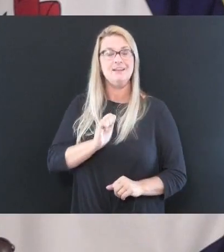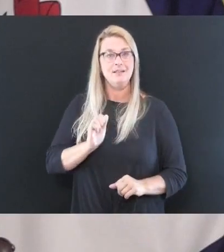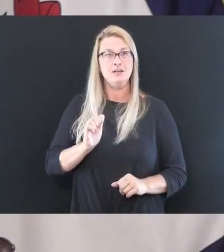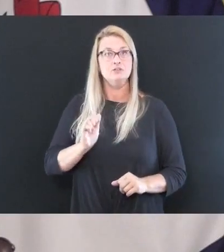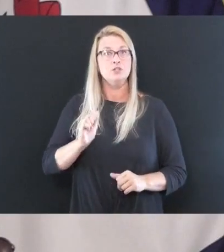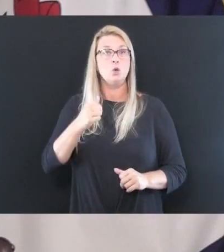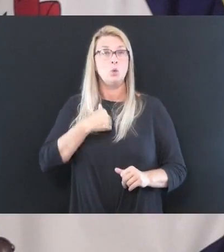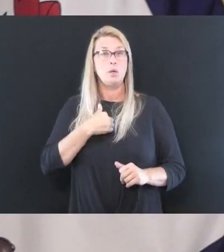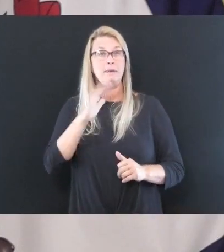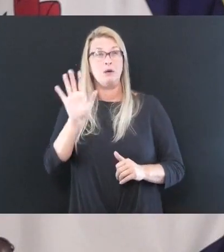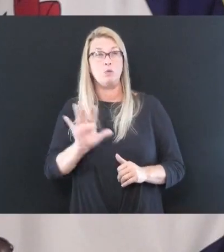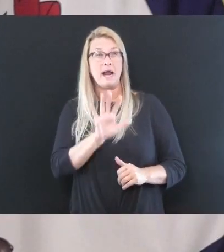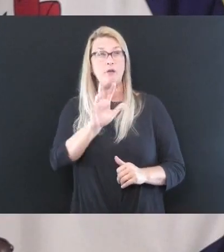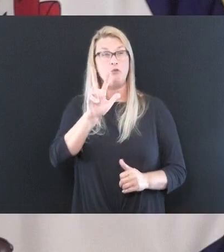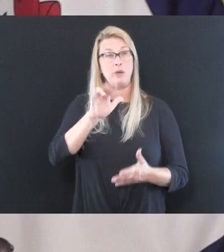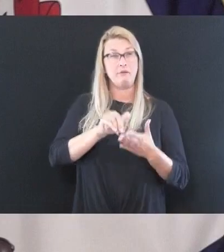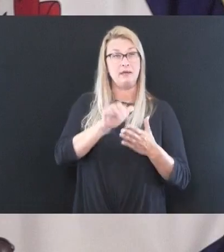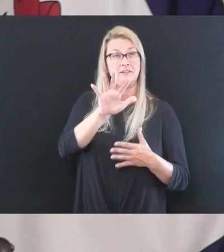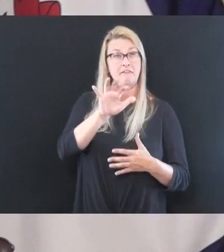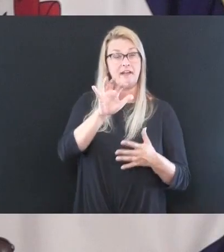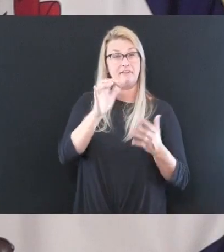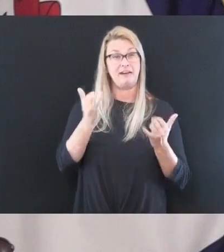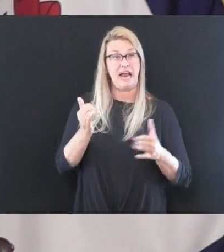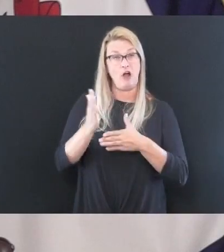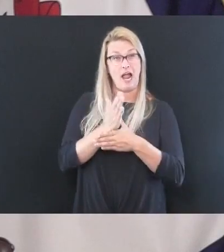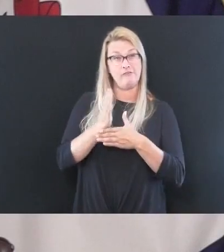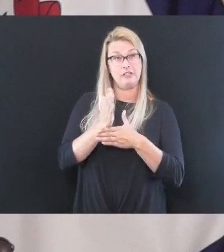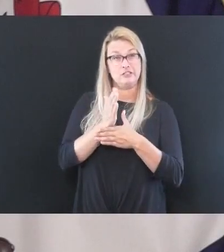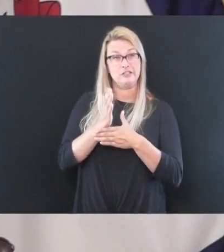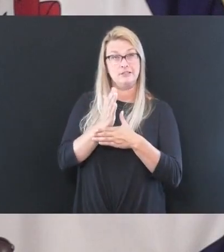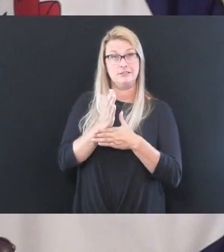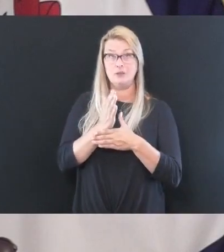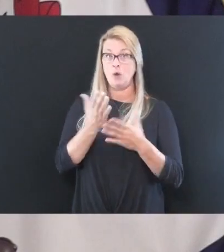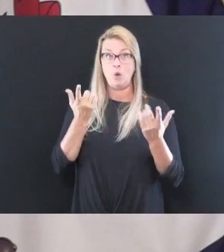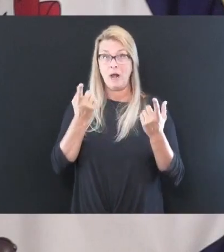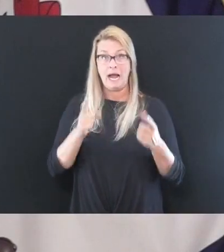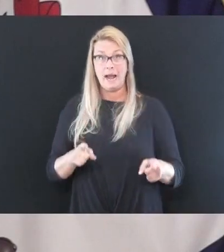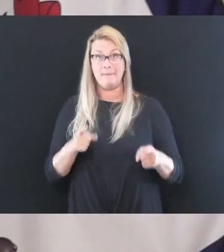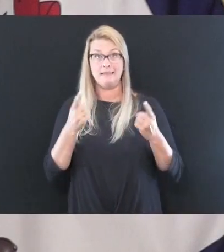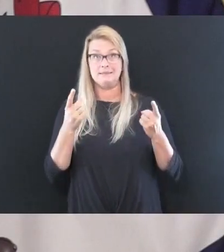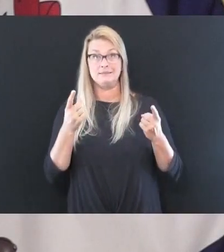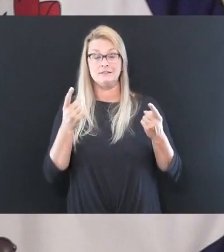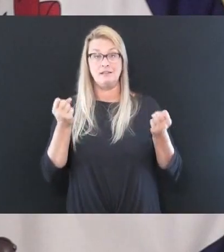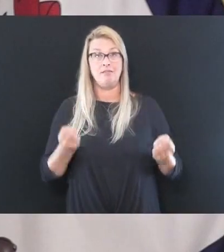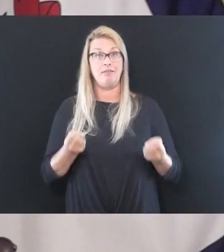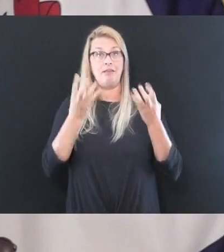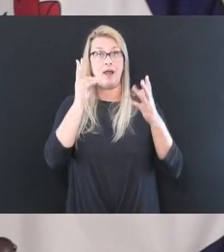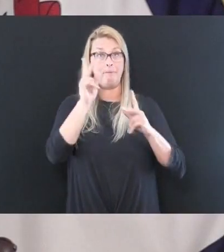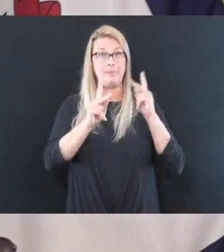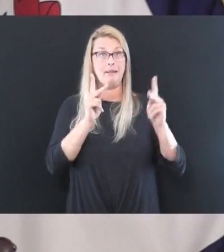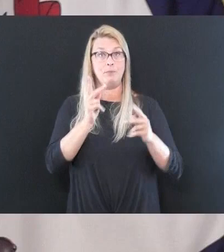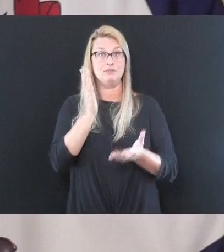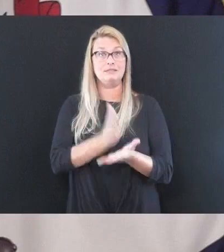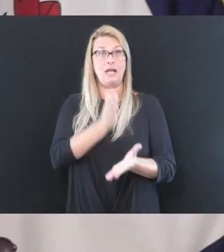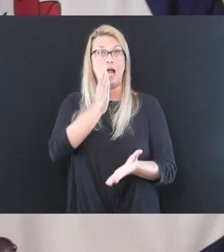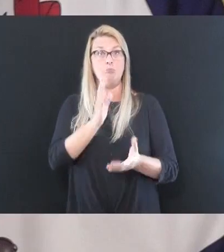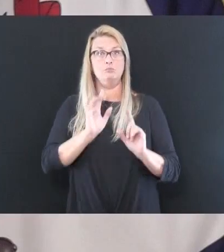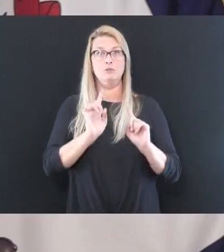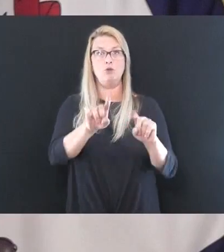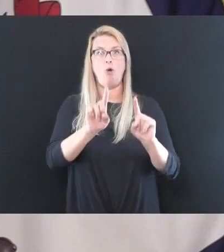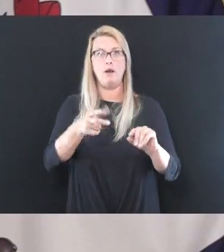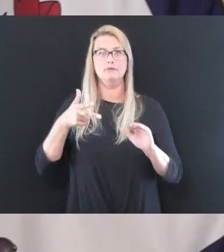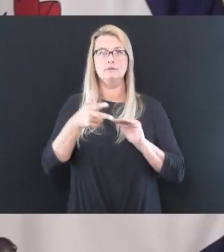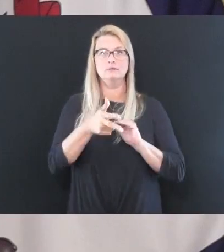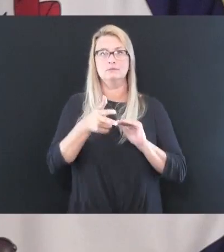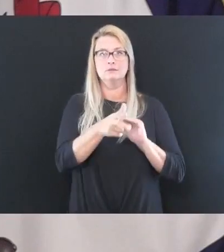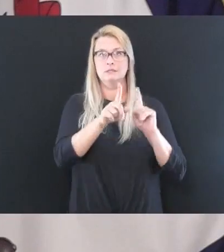percolating along at 3,500 or whatever. And really and truly what happened was a lot of people decided, well, we're not going to test because